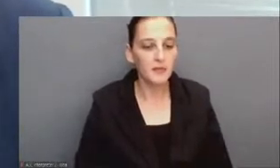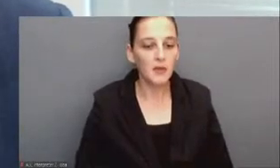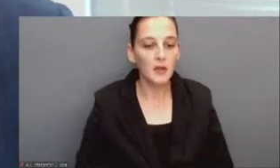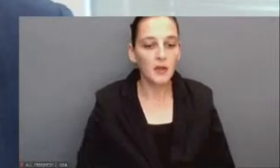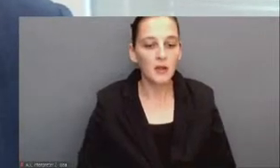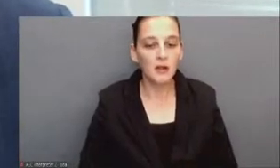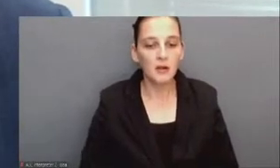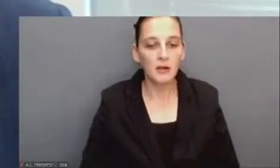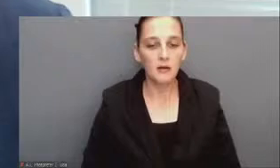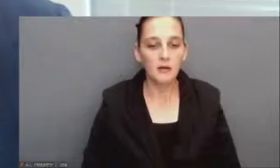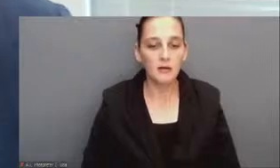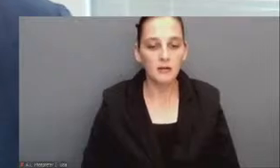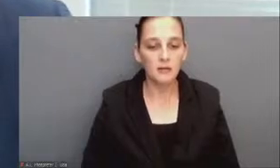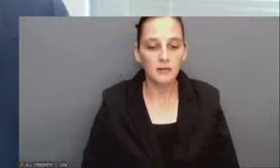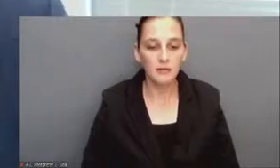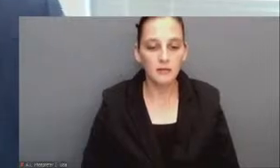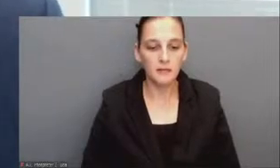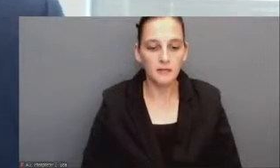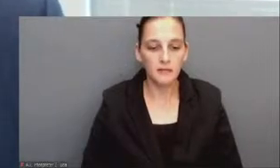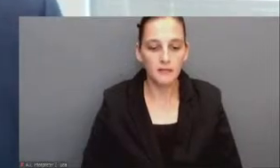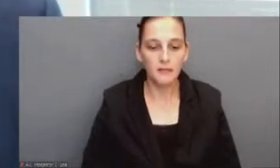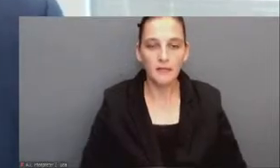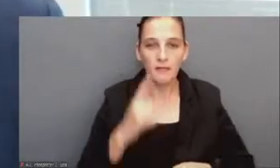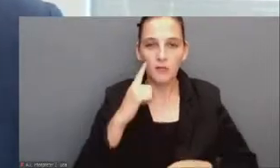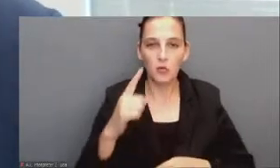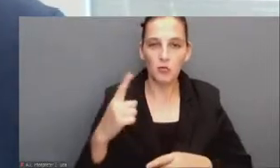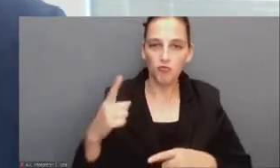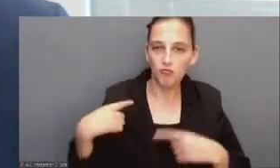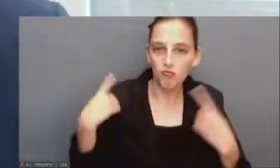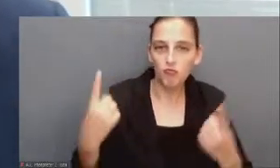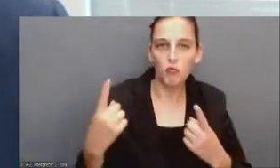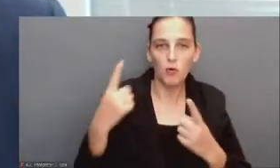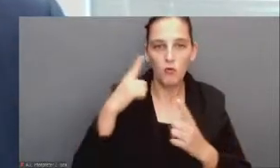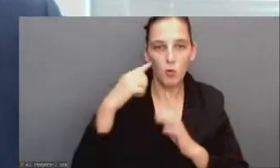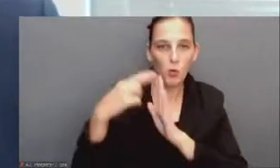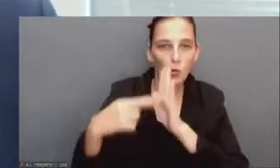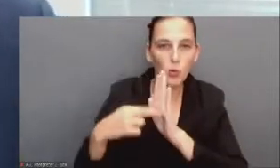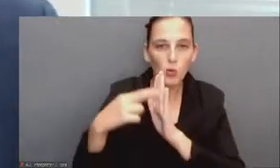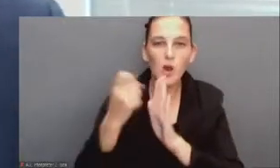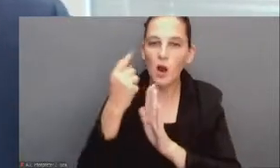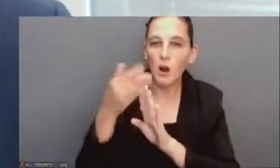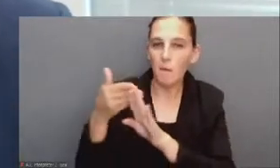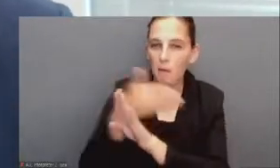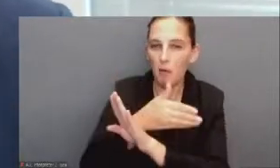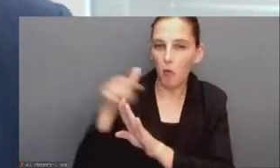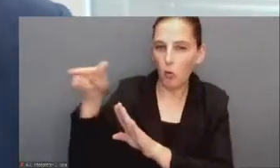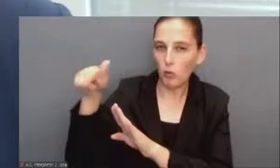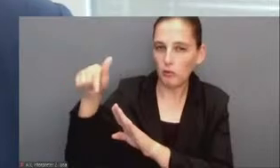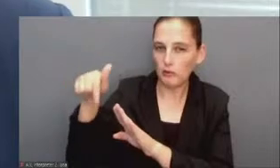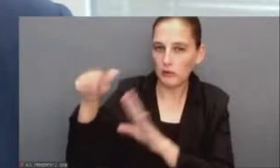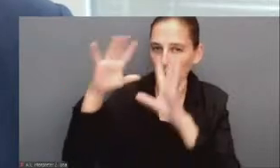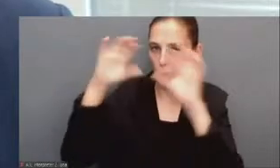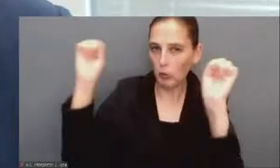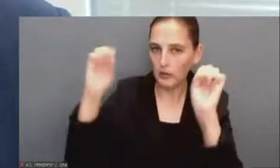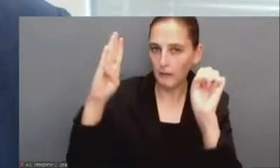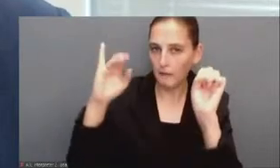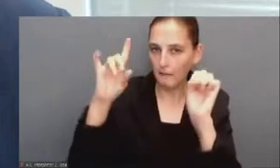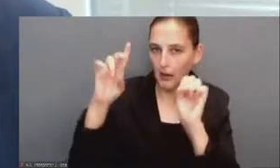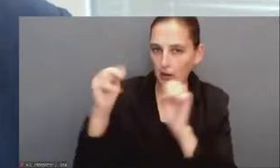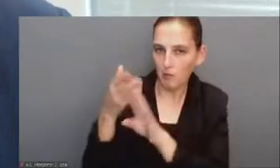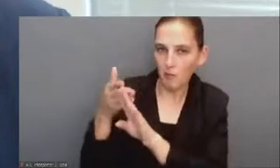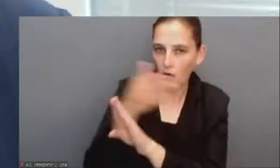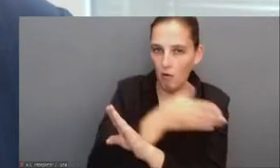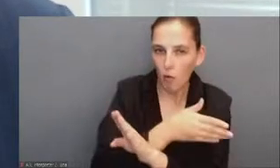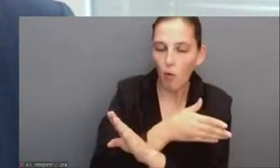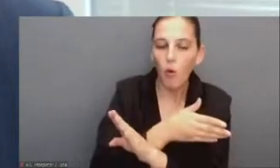years in the regulatory framework, and this predates this administration, has been really increasing lack